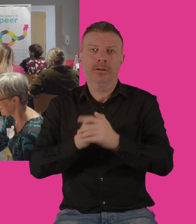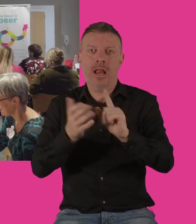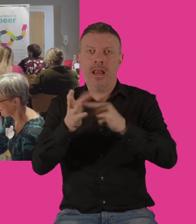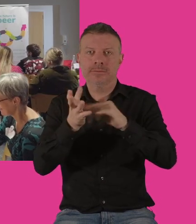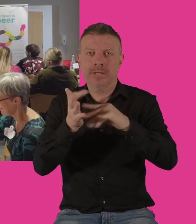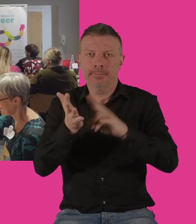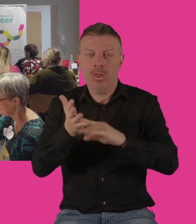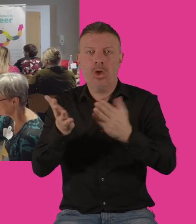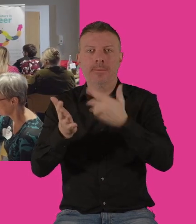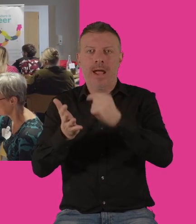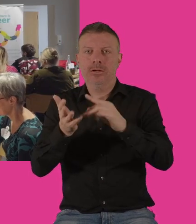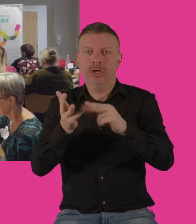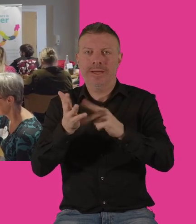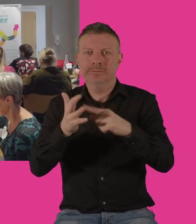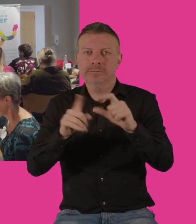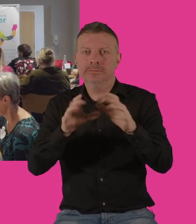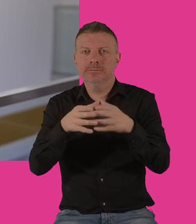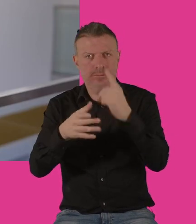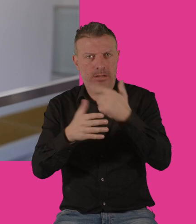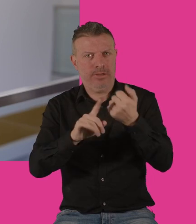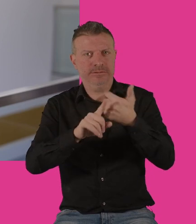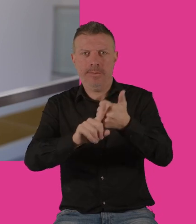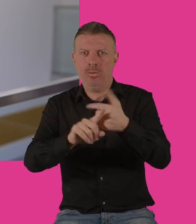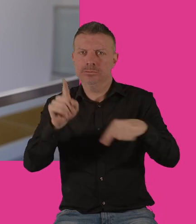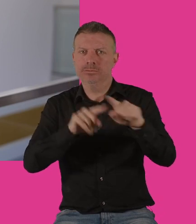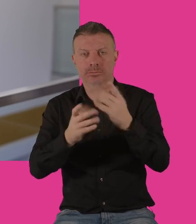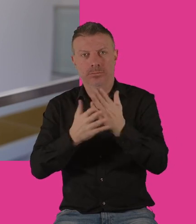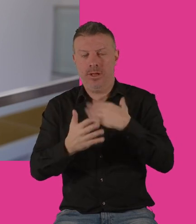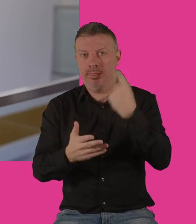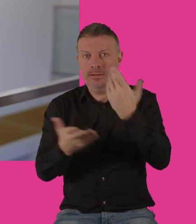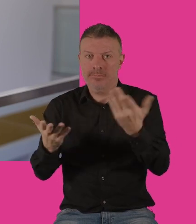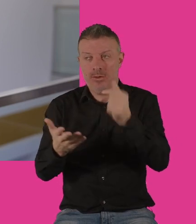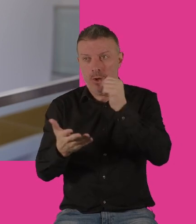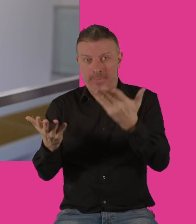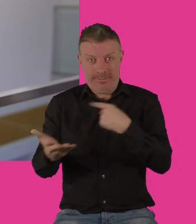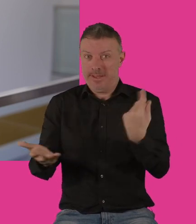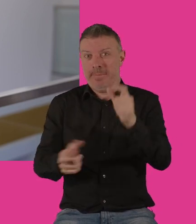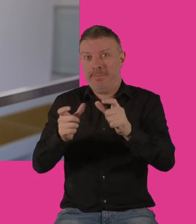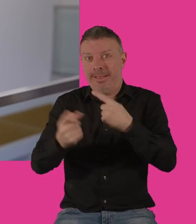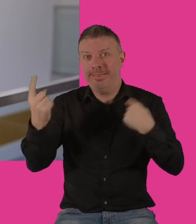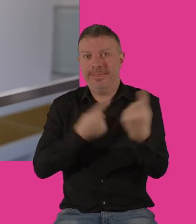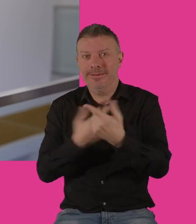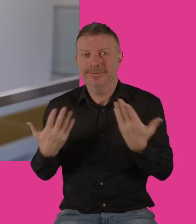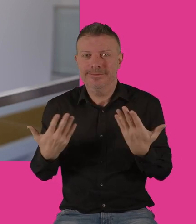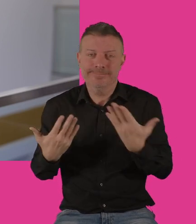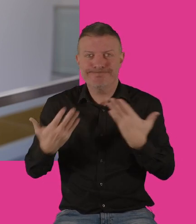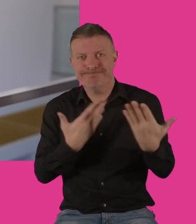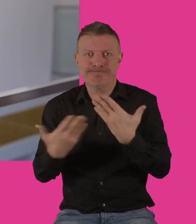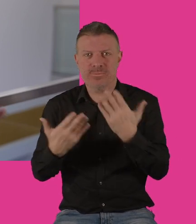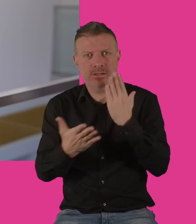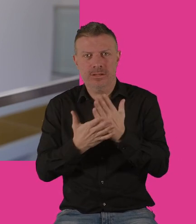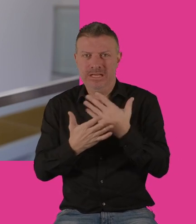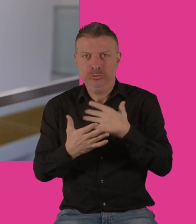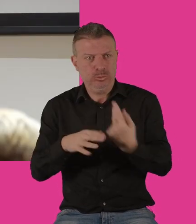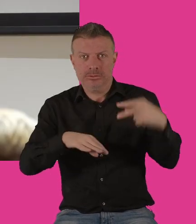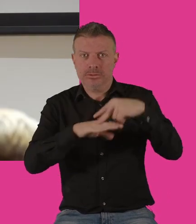Lantern or to Men United where they can get all this kind of support. And I just think that, you know, as people, we need to be